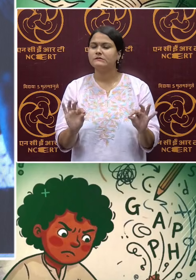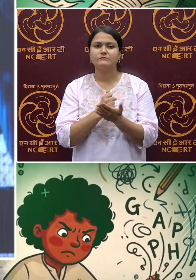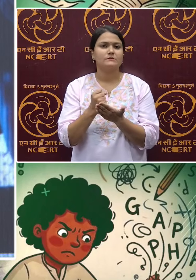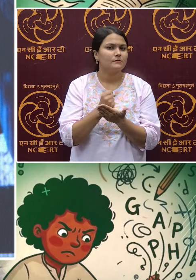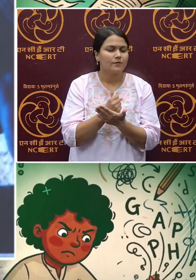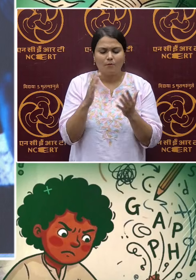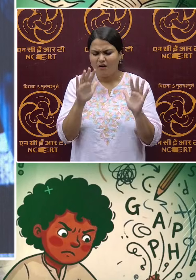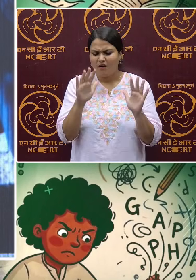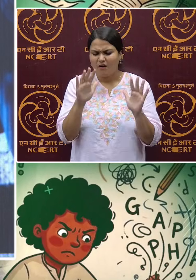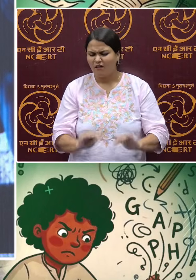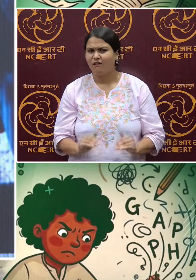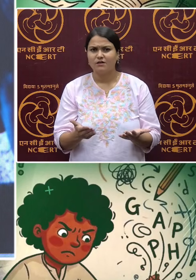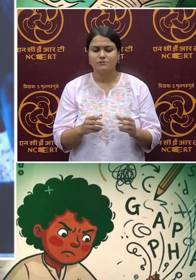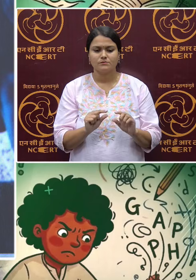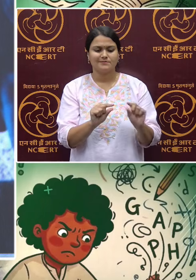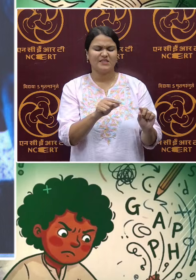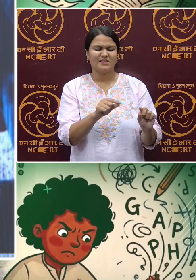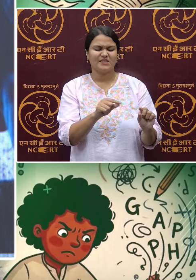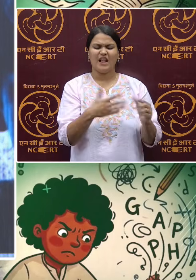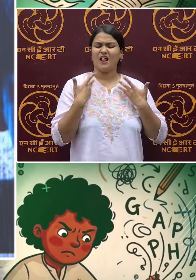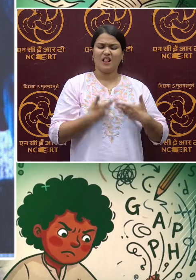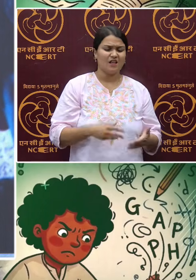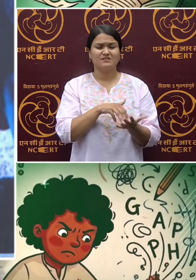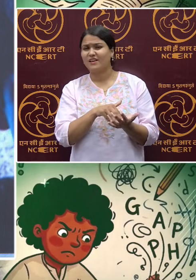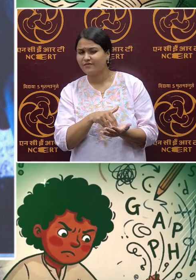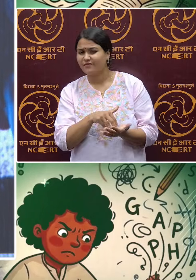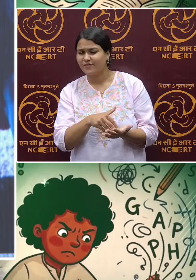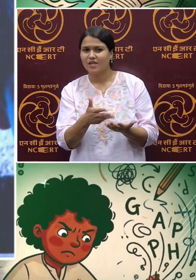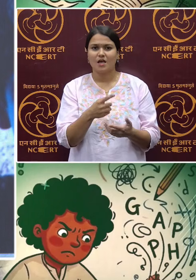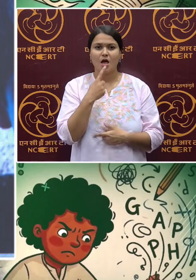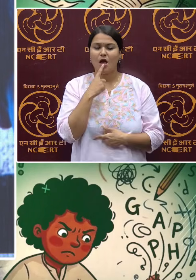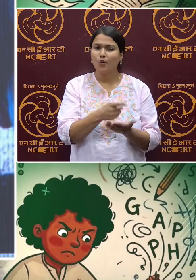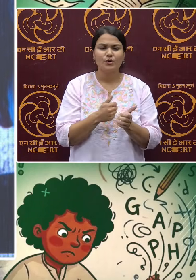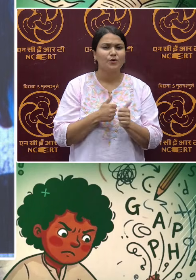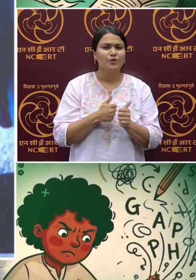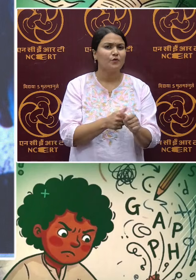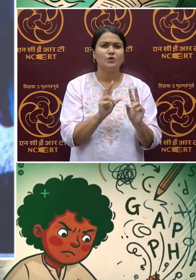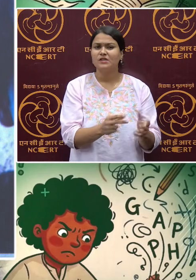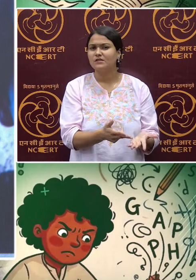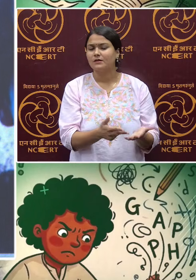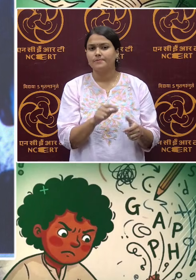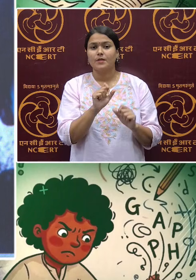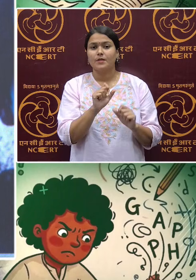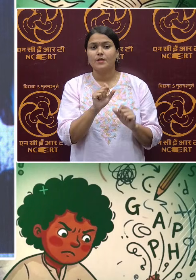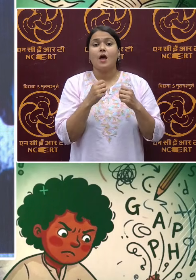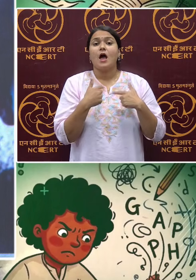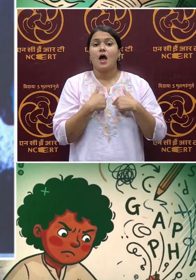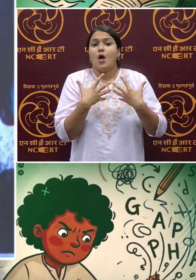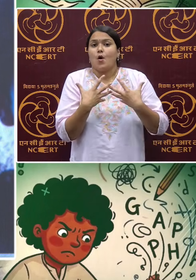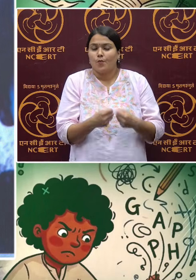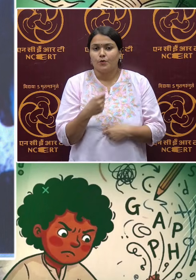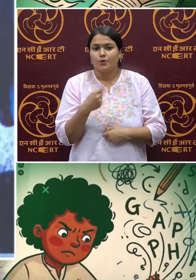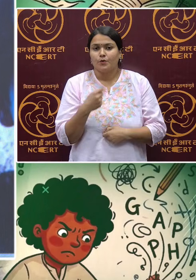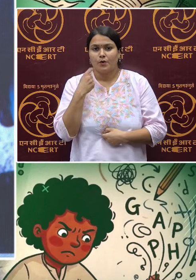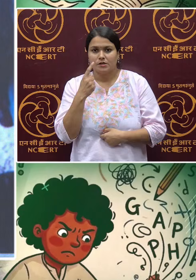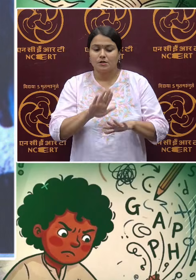or lack of motivation, and they start labeling the child ki lazy hai, weak hai, disobedient hai. So I want to understand from you that how can actually